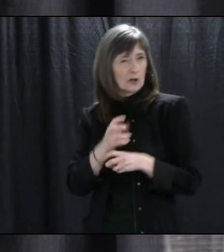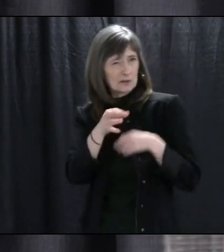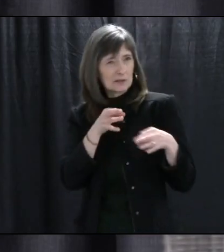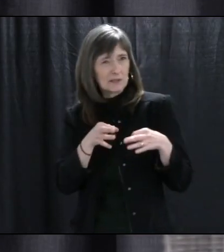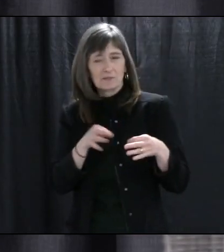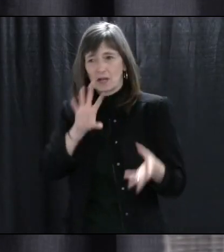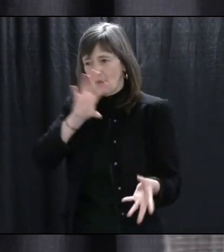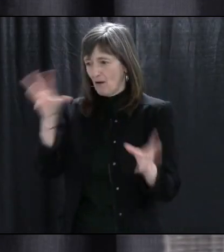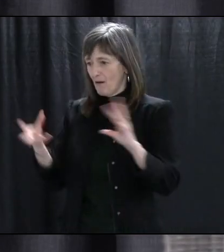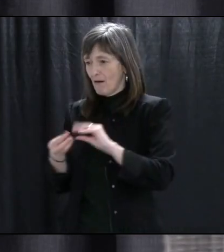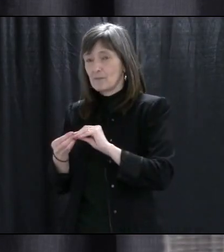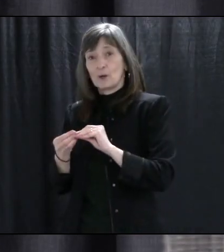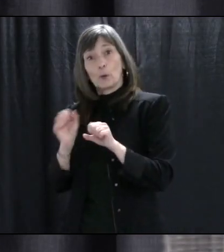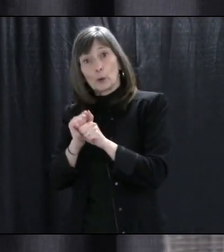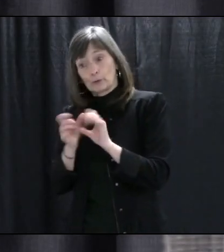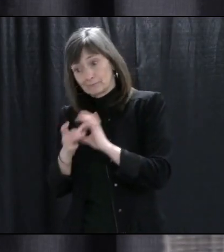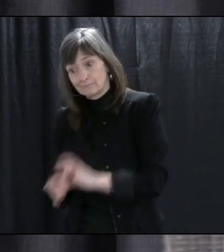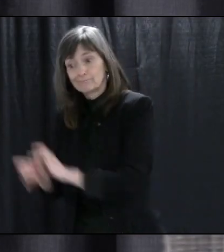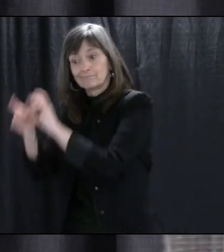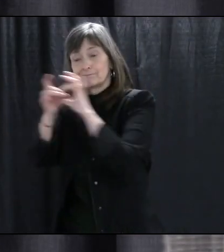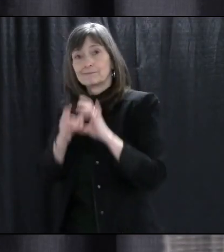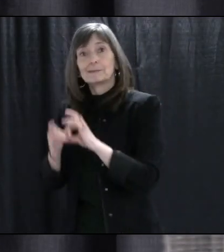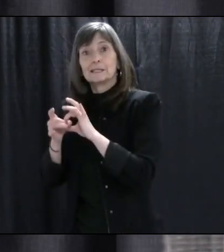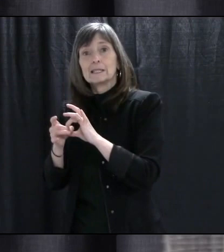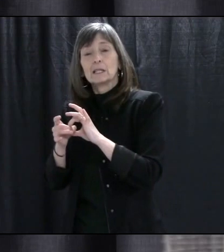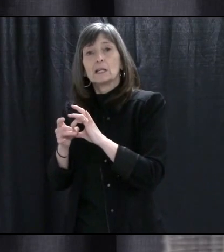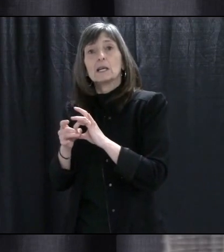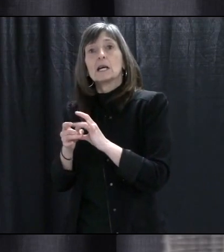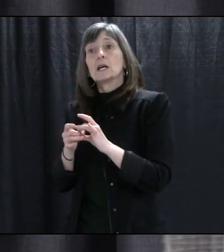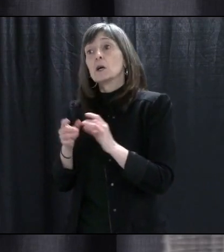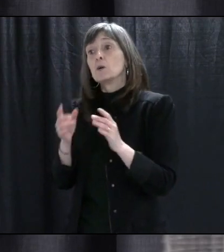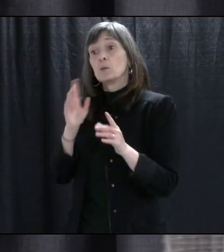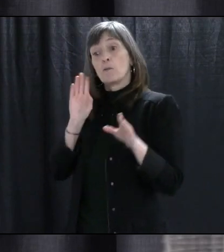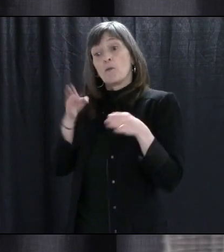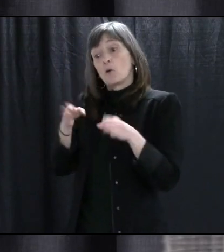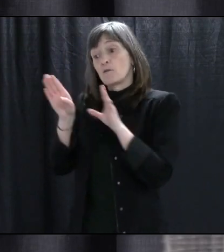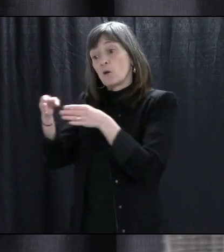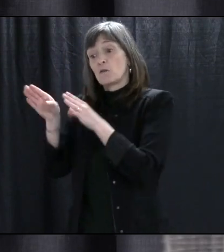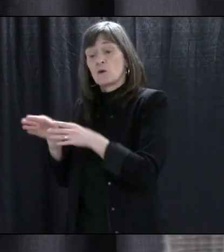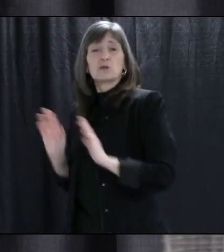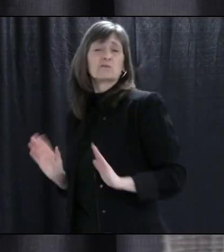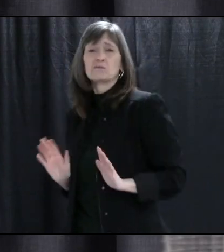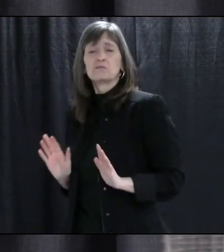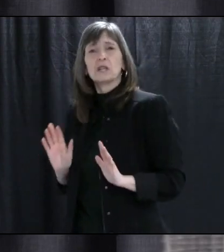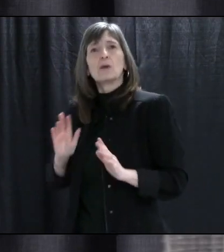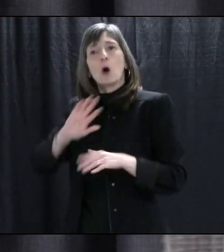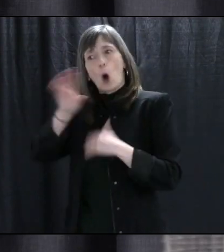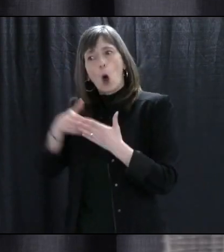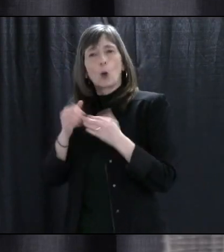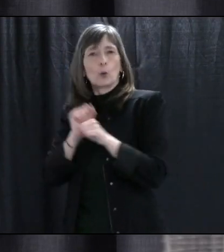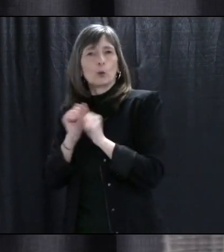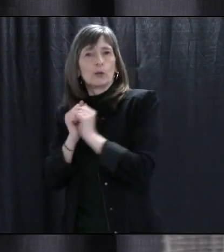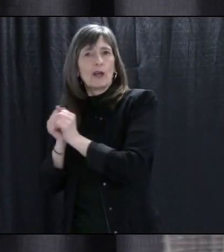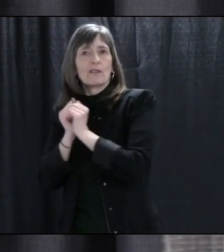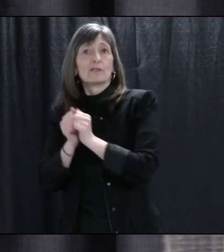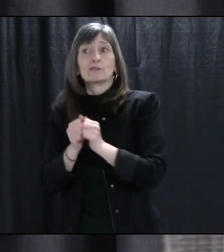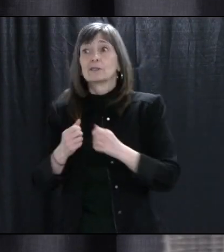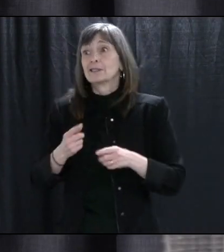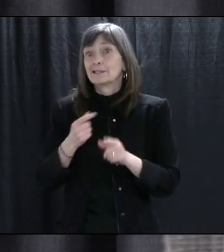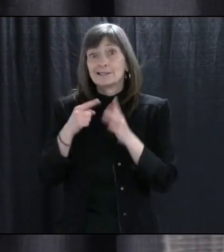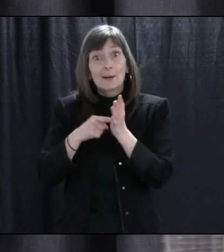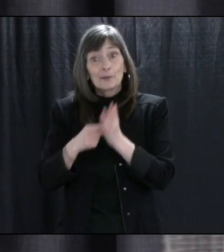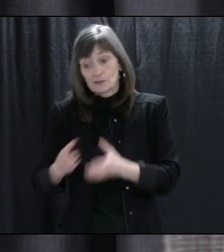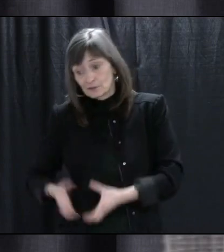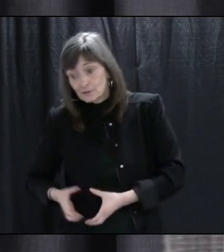greater, the whole being greater than the sum of its parts. We have carpenters, we have janitorial staff, we